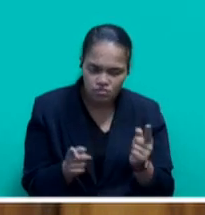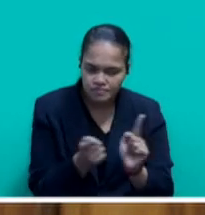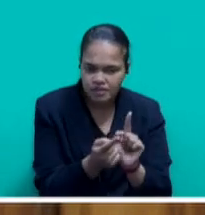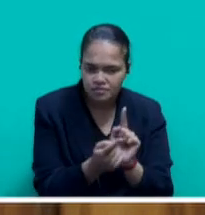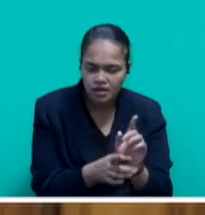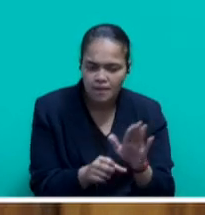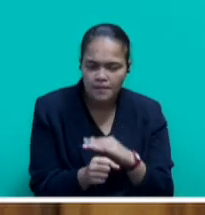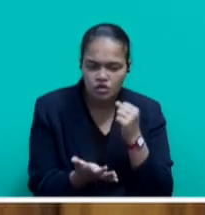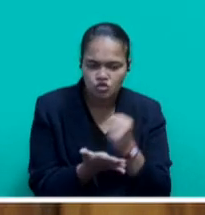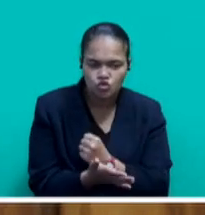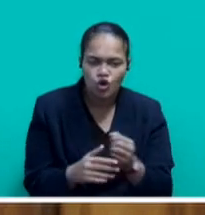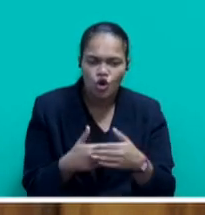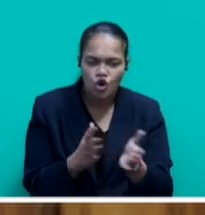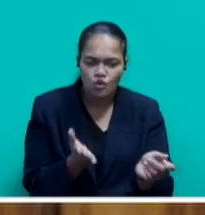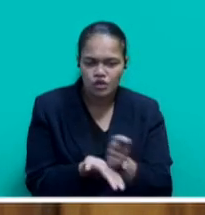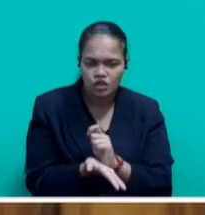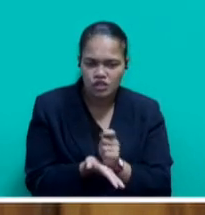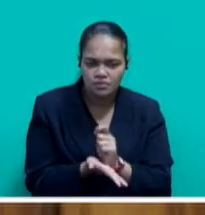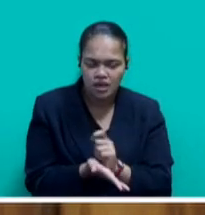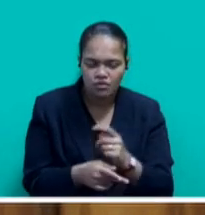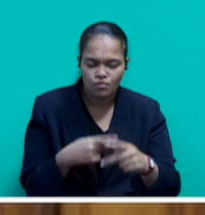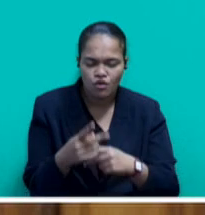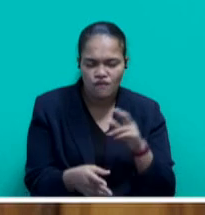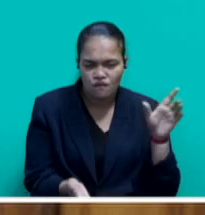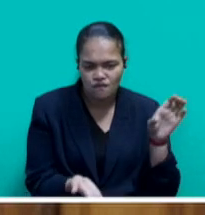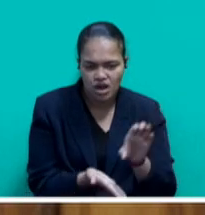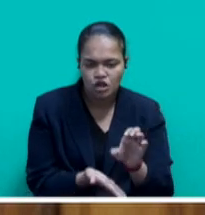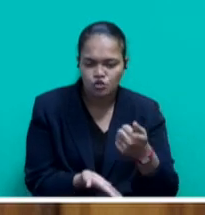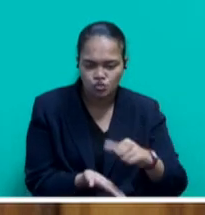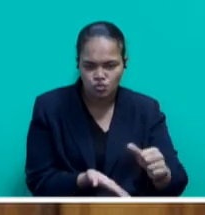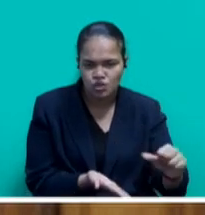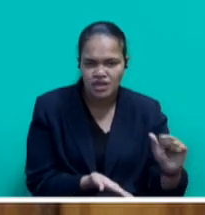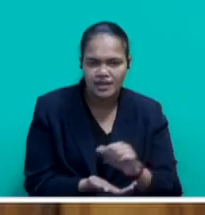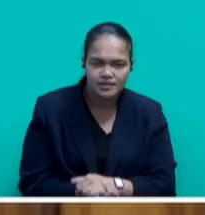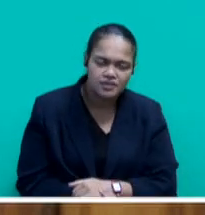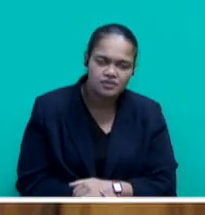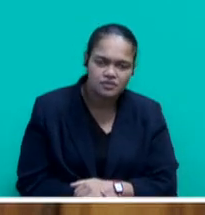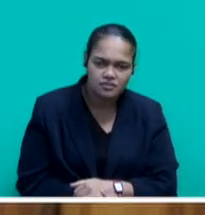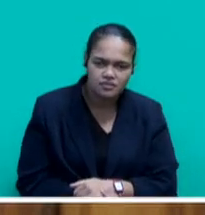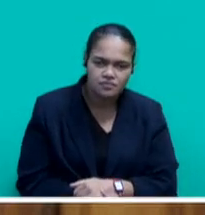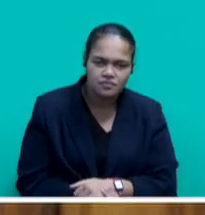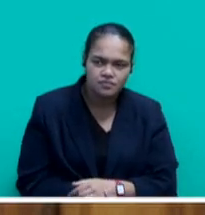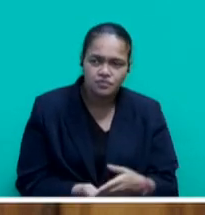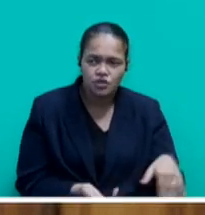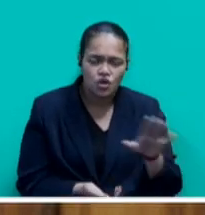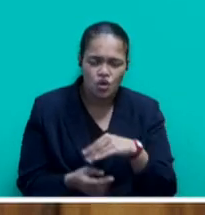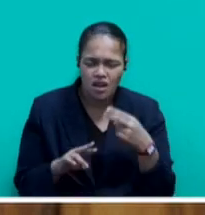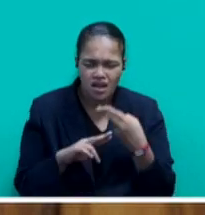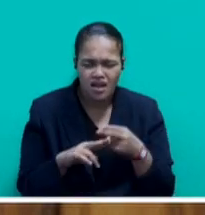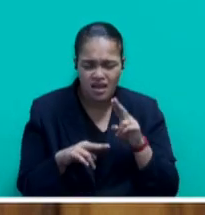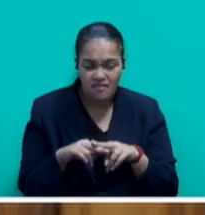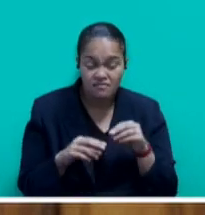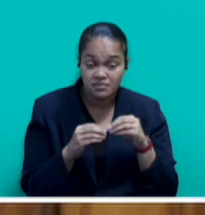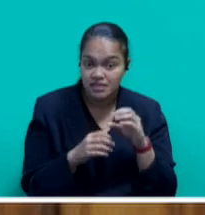there will always be an open, transparent process in how the funds are utilized. All things considered, FBC is now free and balanced